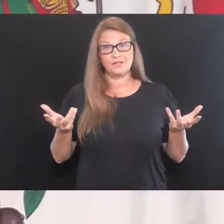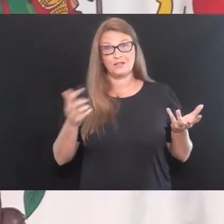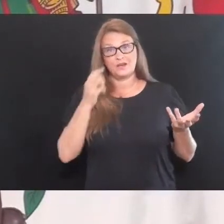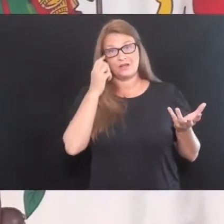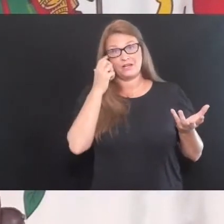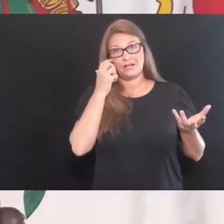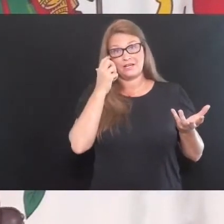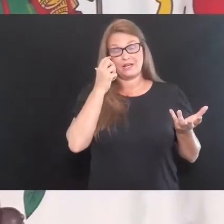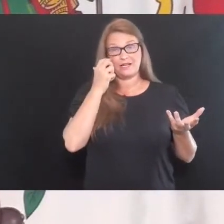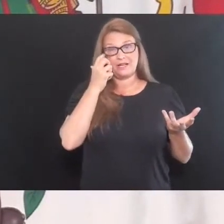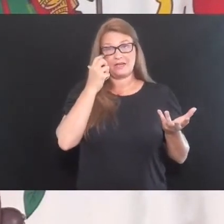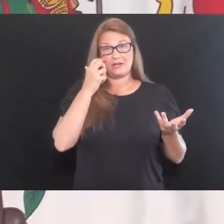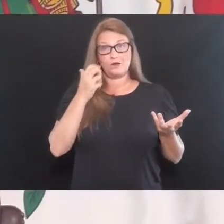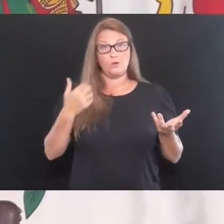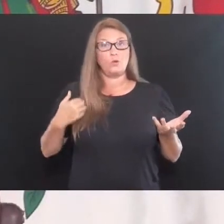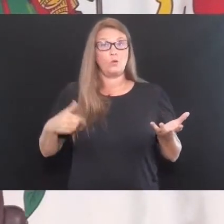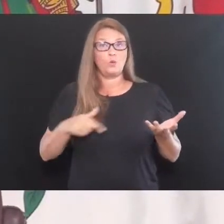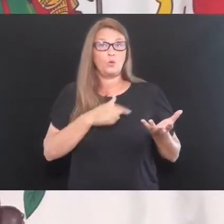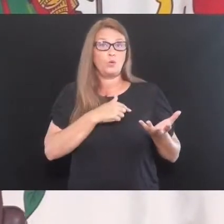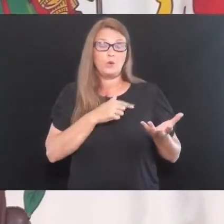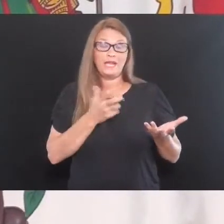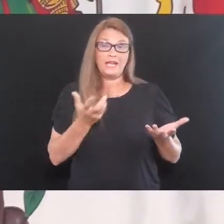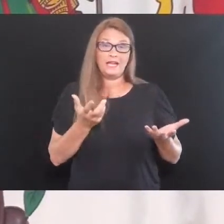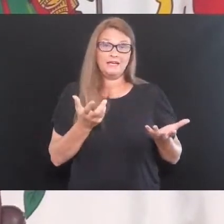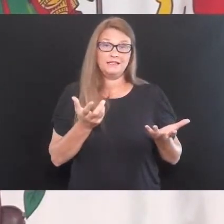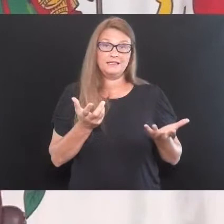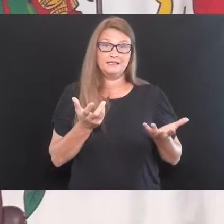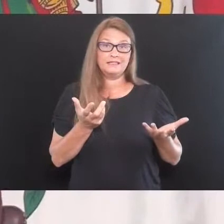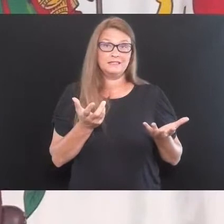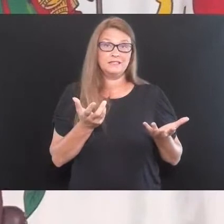for the most part, Charles,